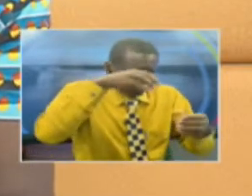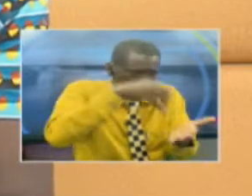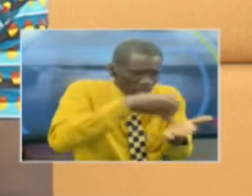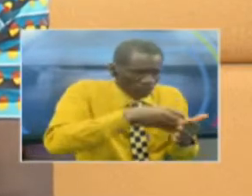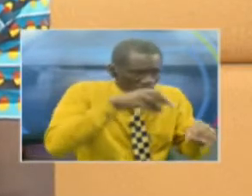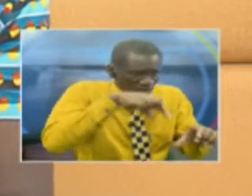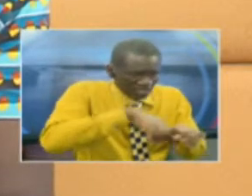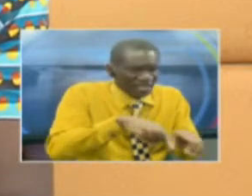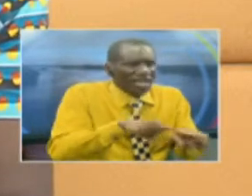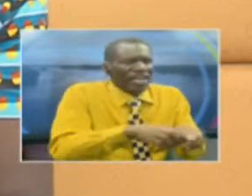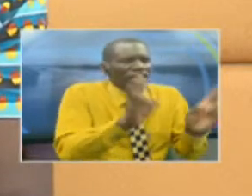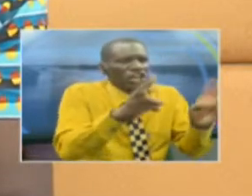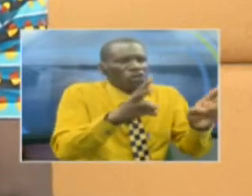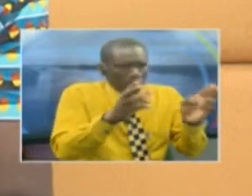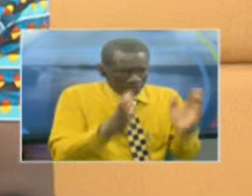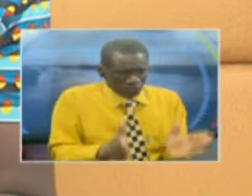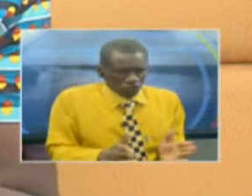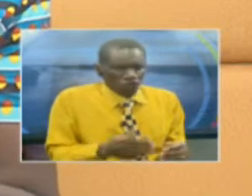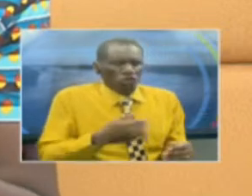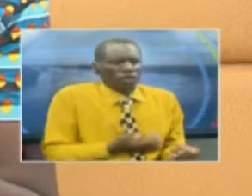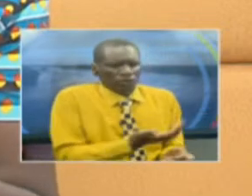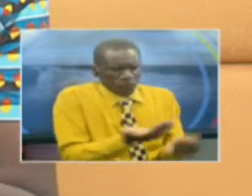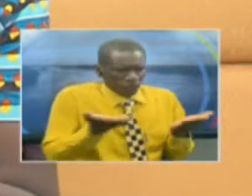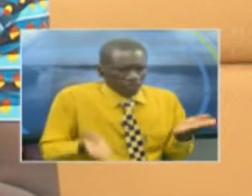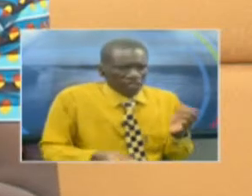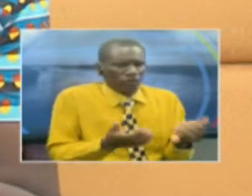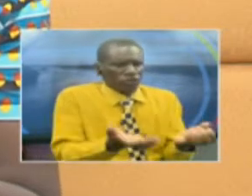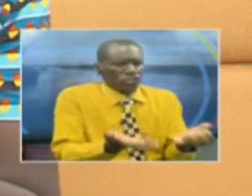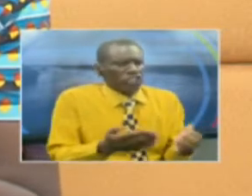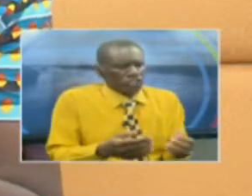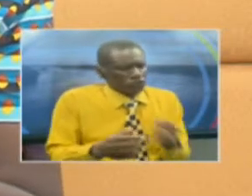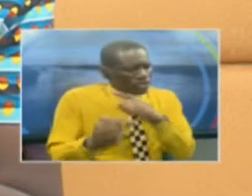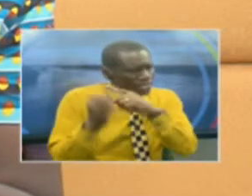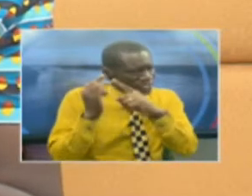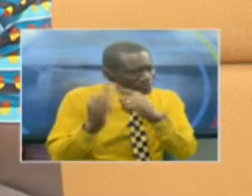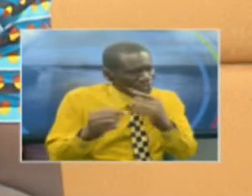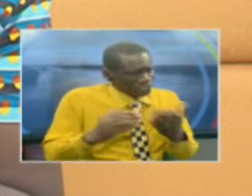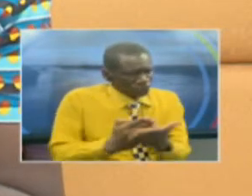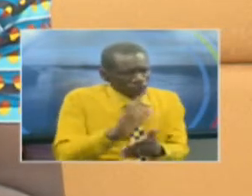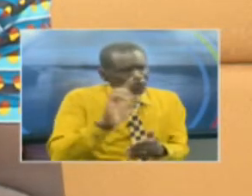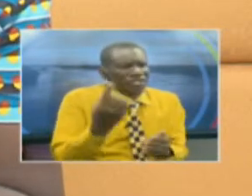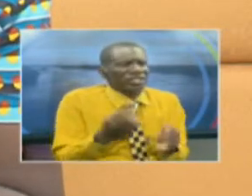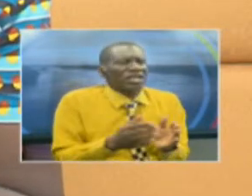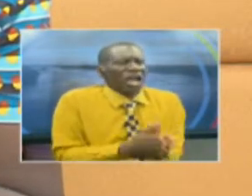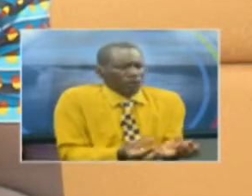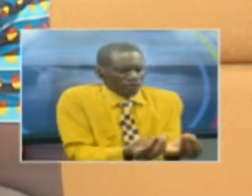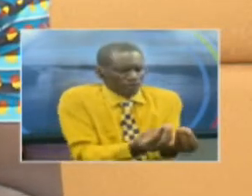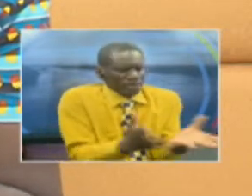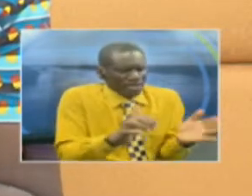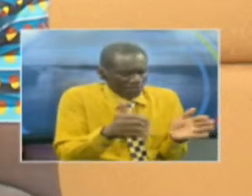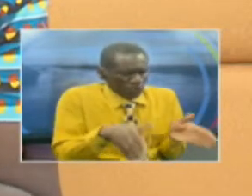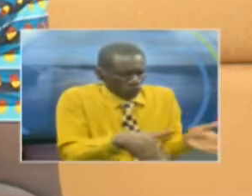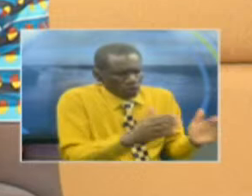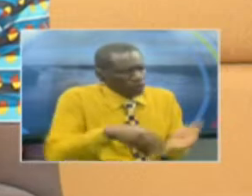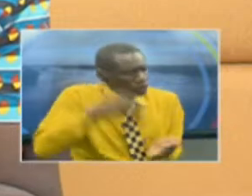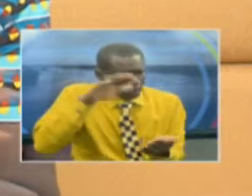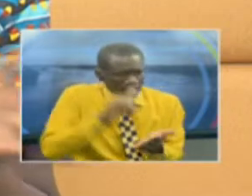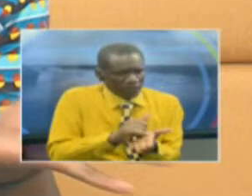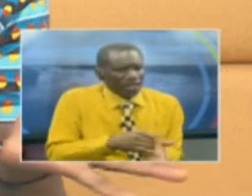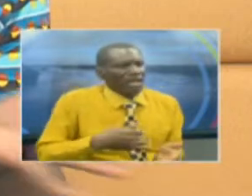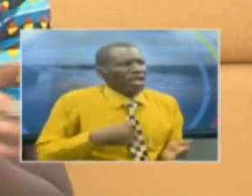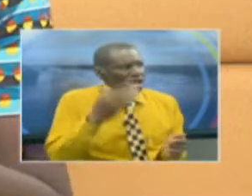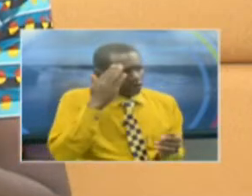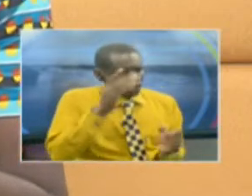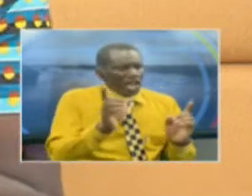like a normal human being. There are those things that you have to go through. And I would say there are very many avenues to learn that, because I know I don't